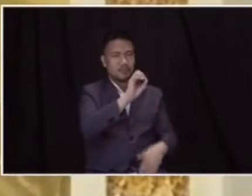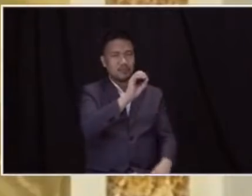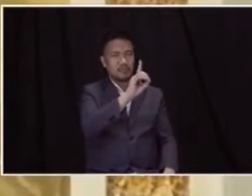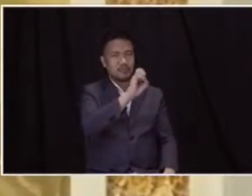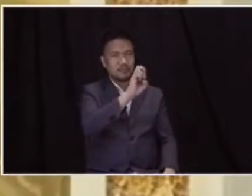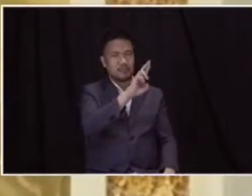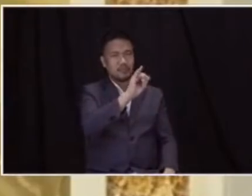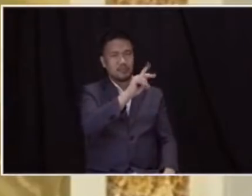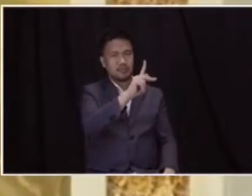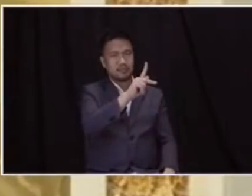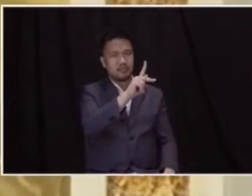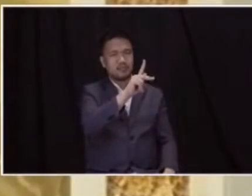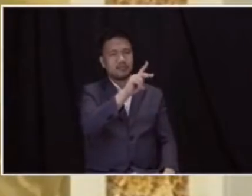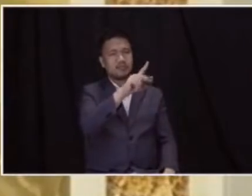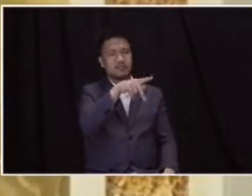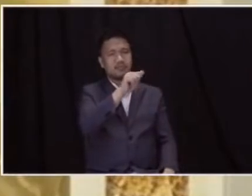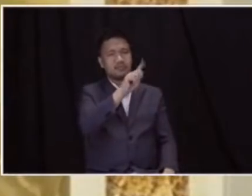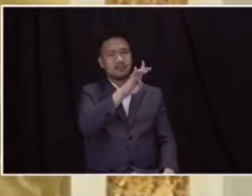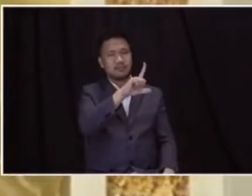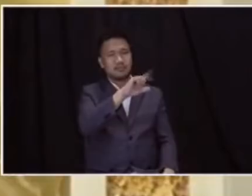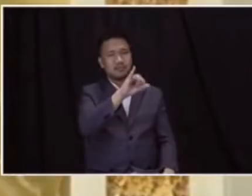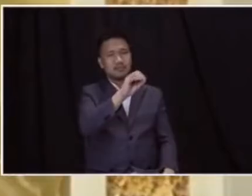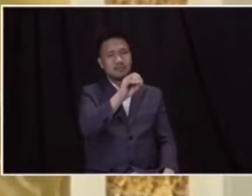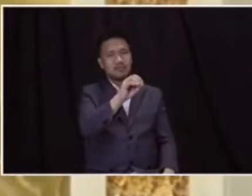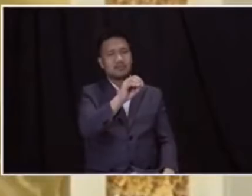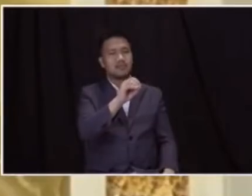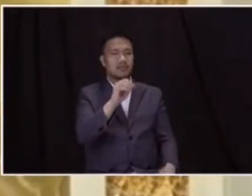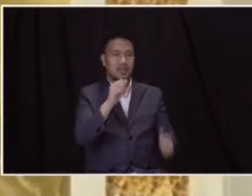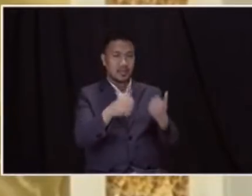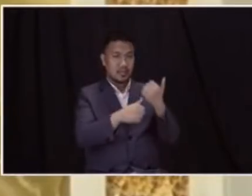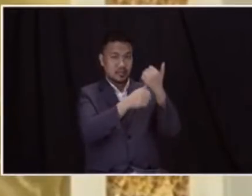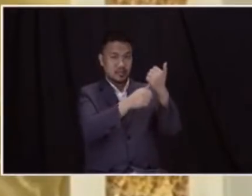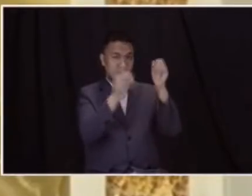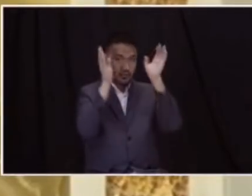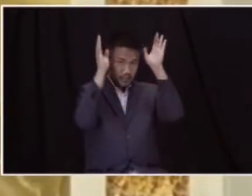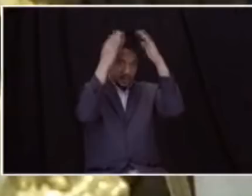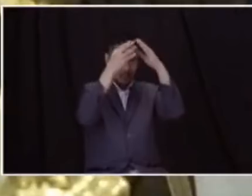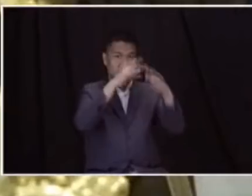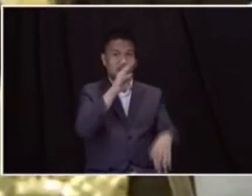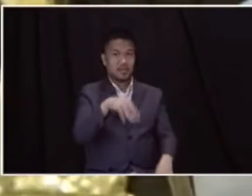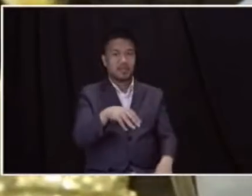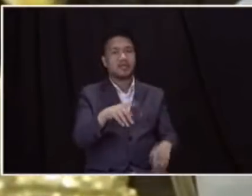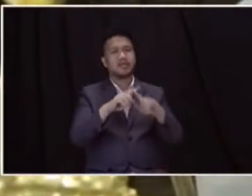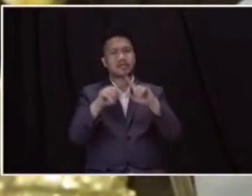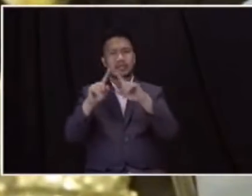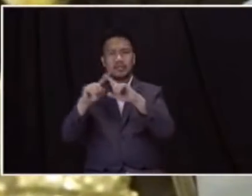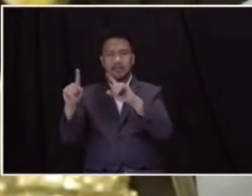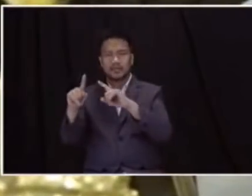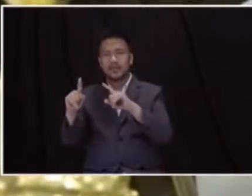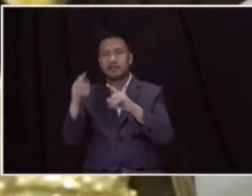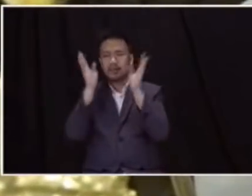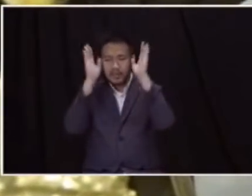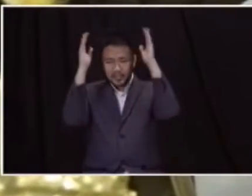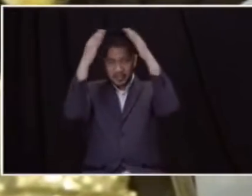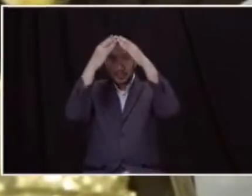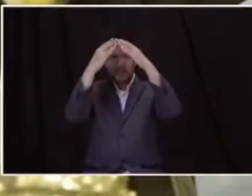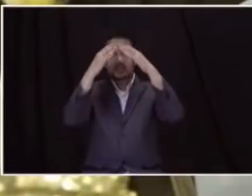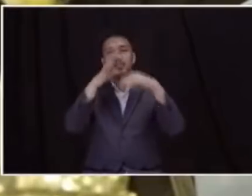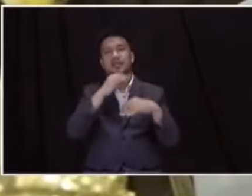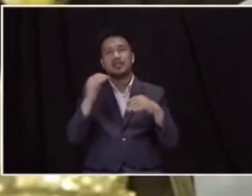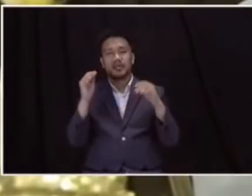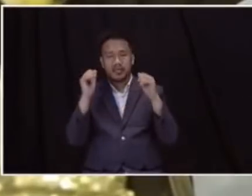Pabilio, Auxiliary Bishop of Manila, Their Excellencies, the Archbishops